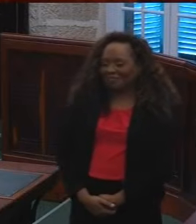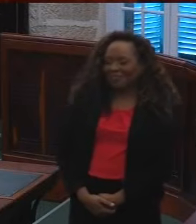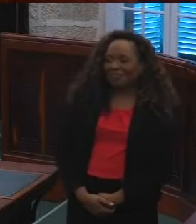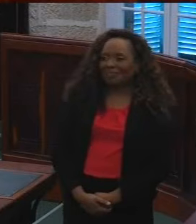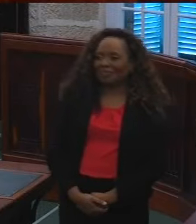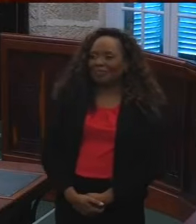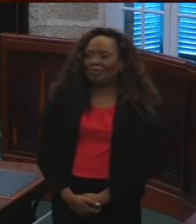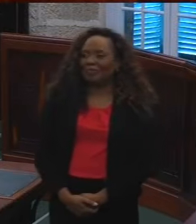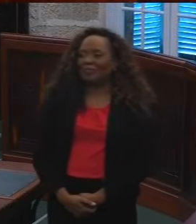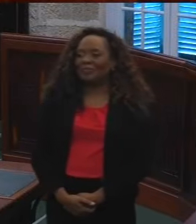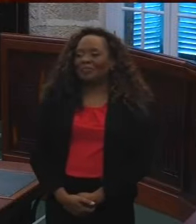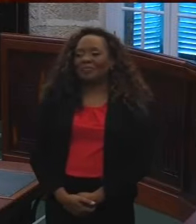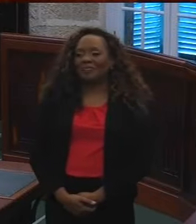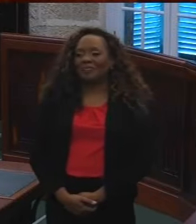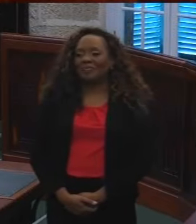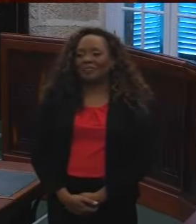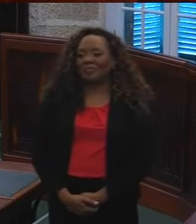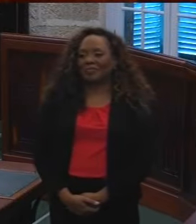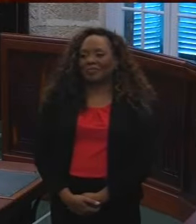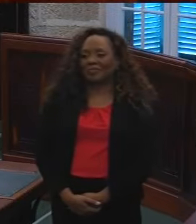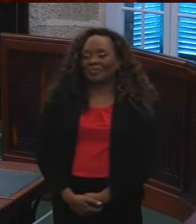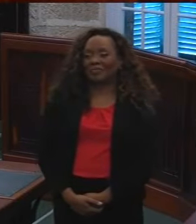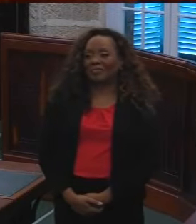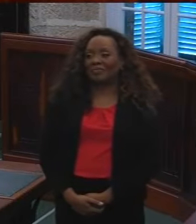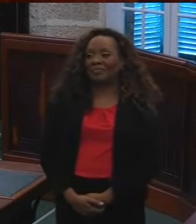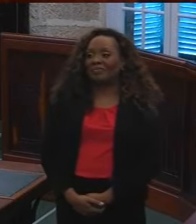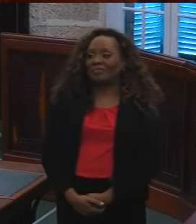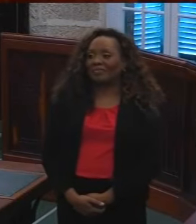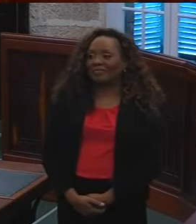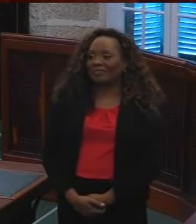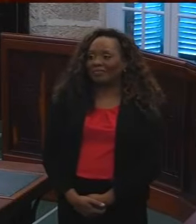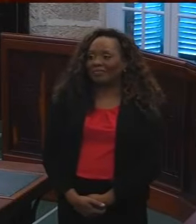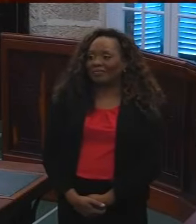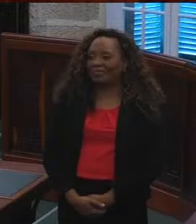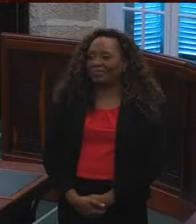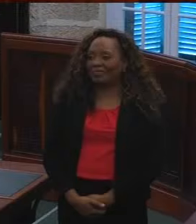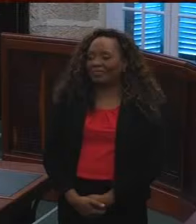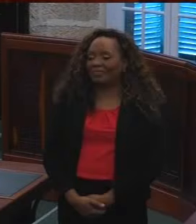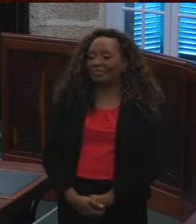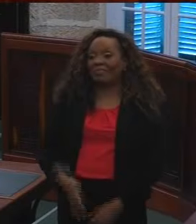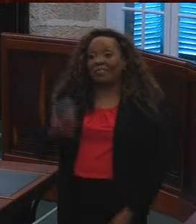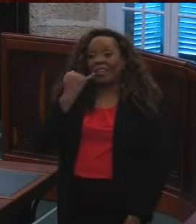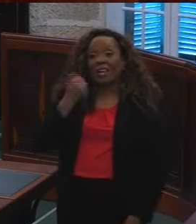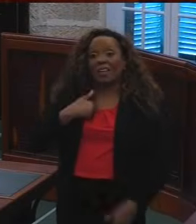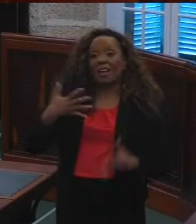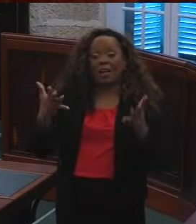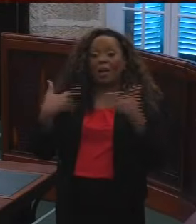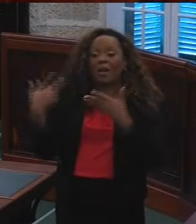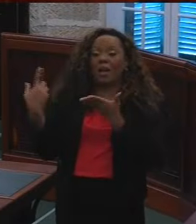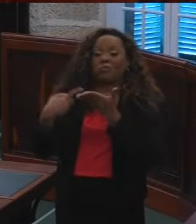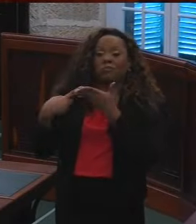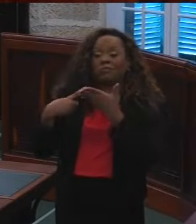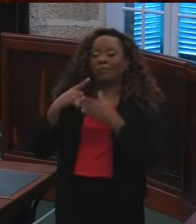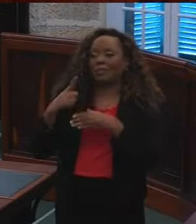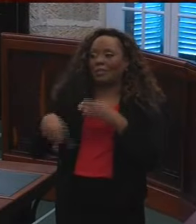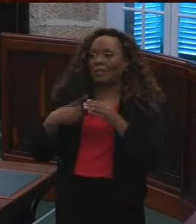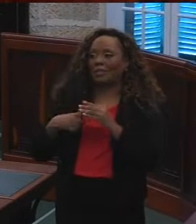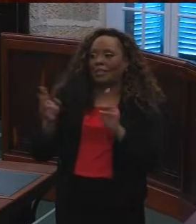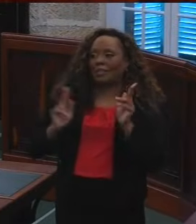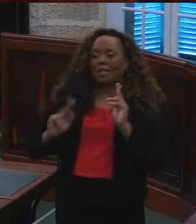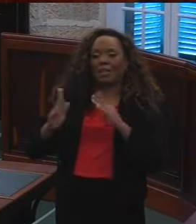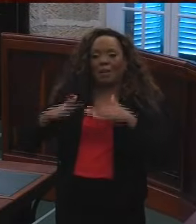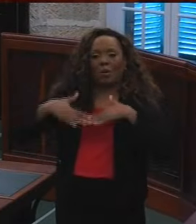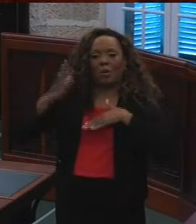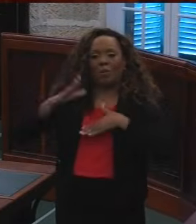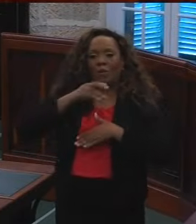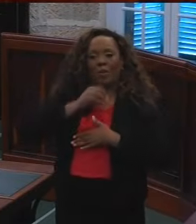Mr. Speaker, and we only have to go back if I want to really speak about the value of those who would have passed the age of